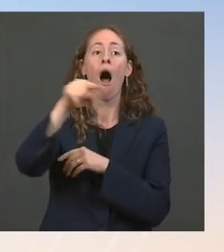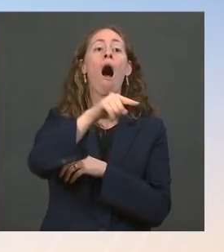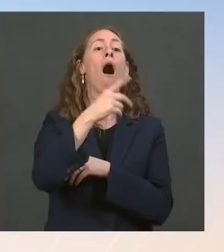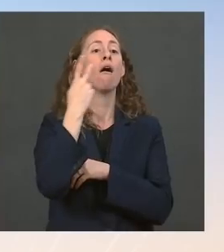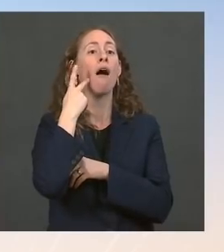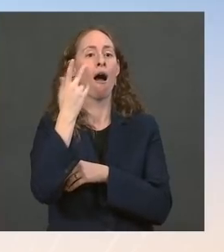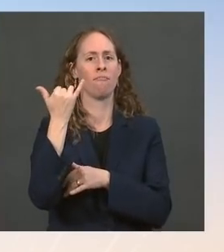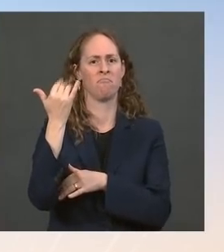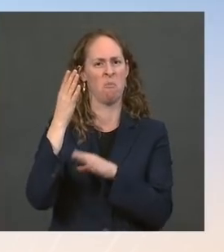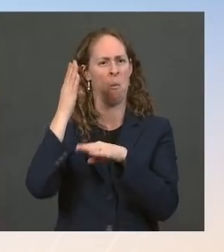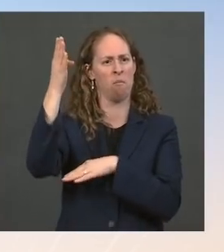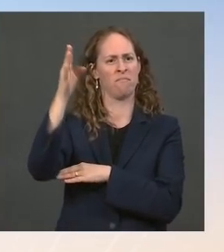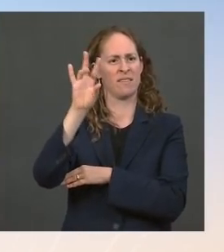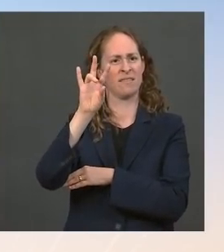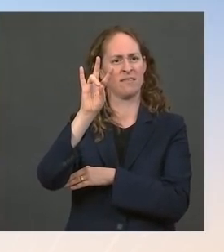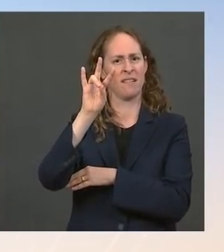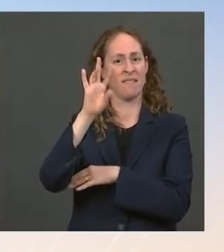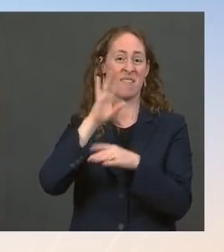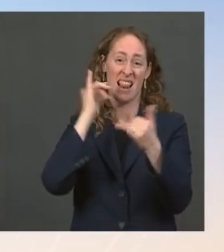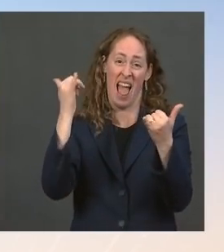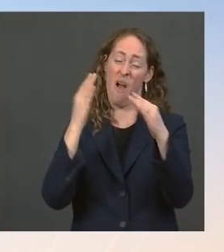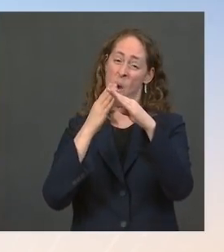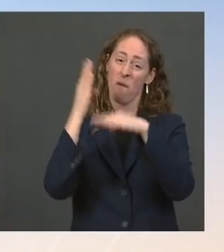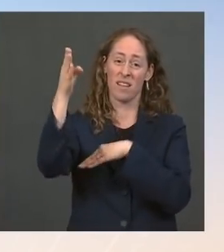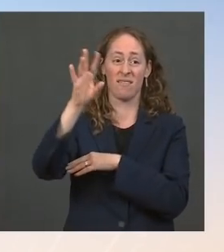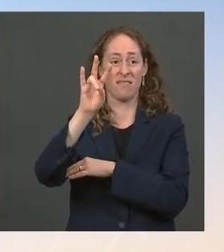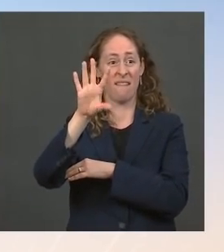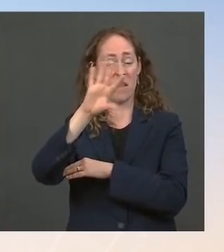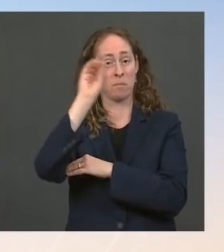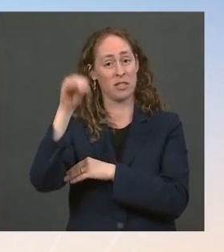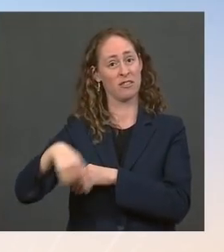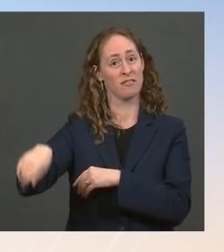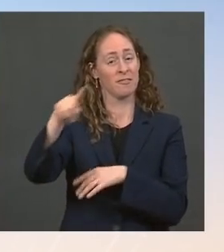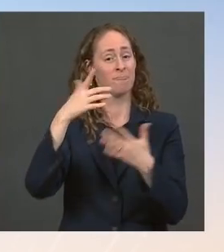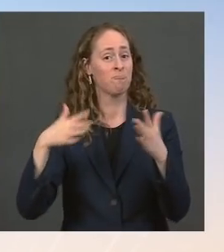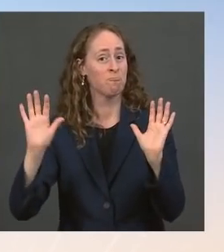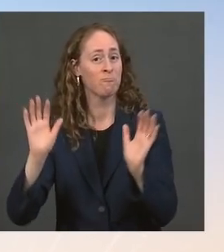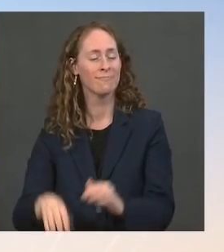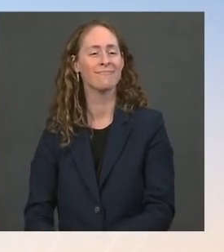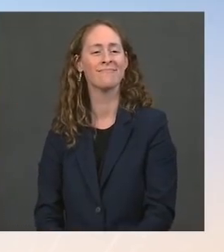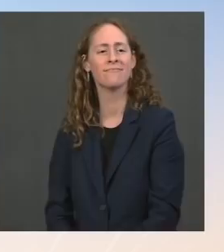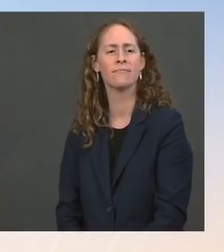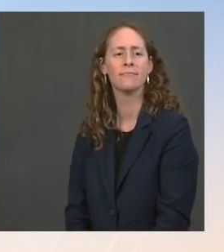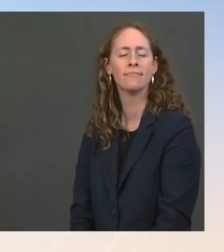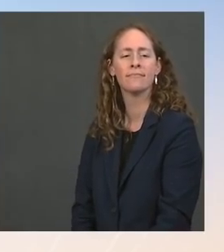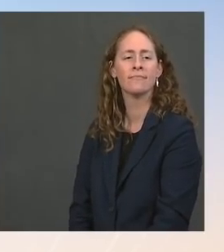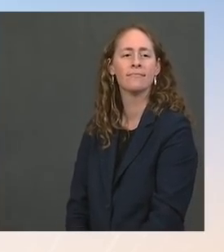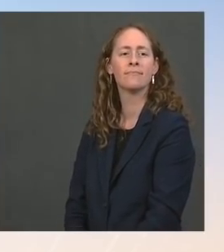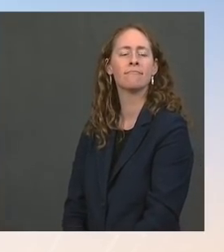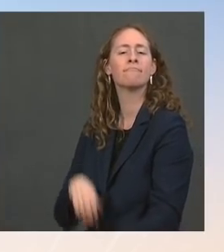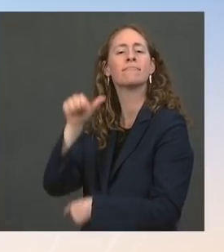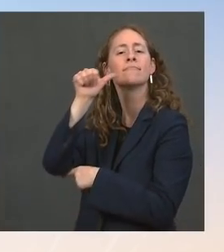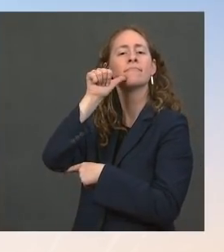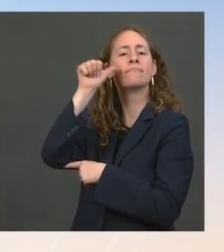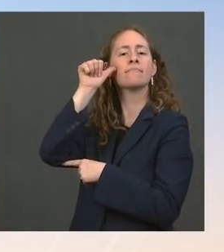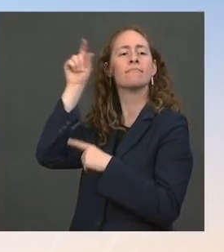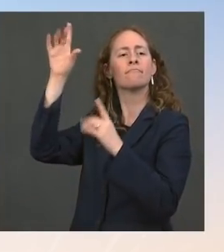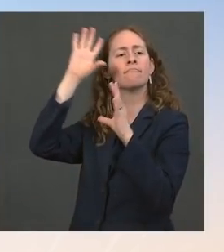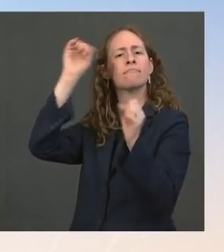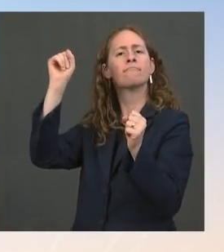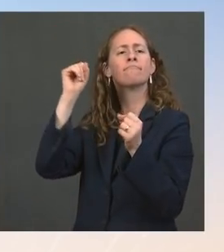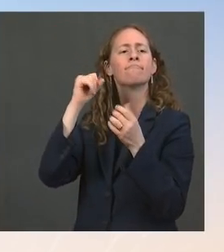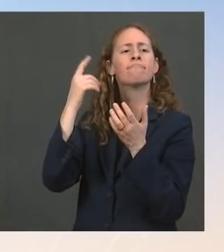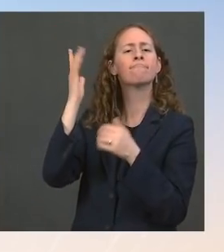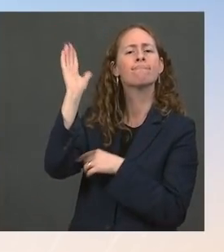over 75%. Can I follow up on COVID, please, Jen? Sure. So yesterday, the president, in his remarks, mentioned working together with partners to increase